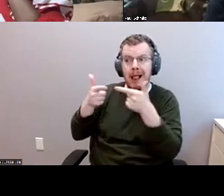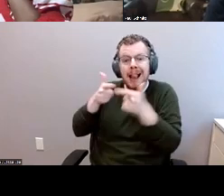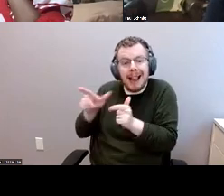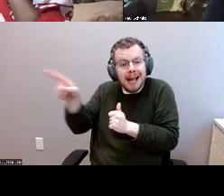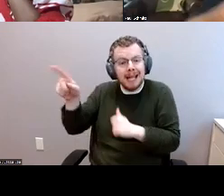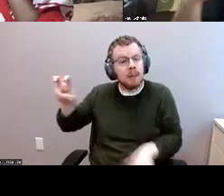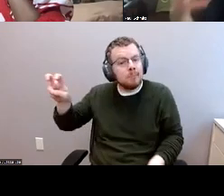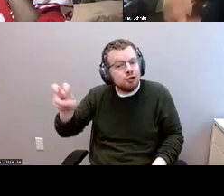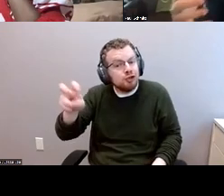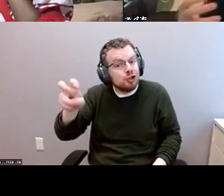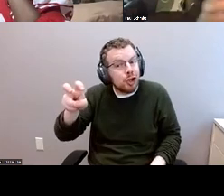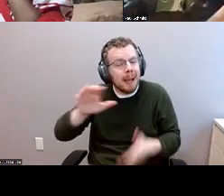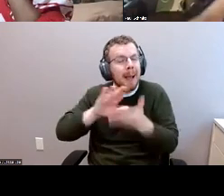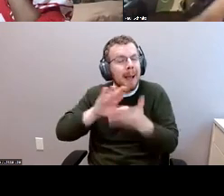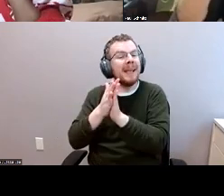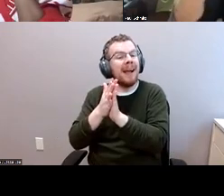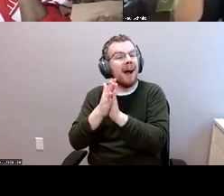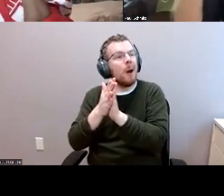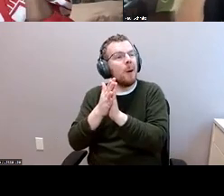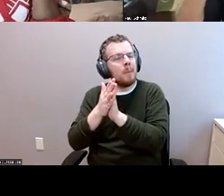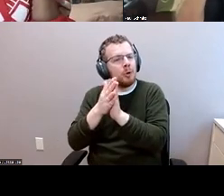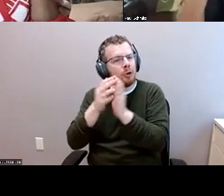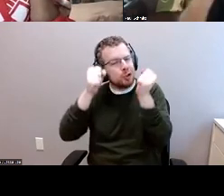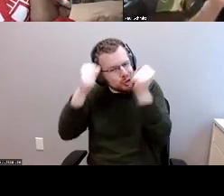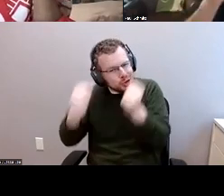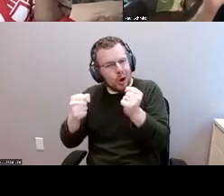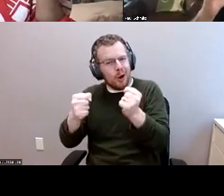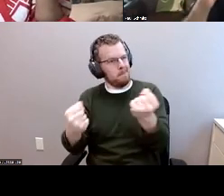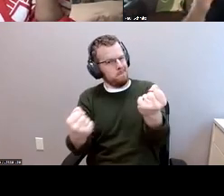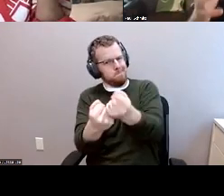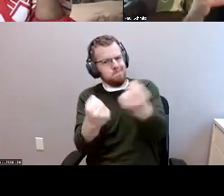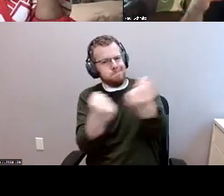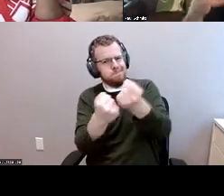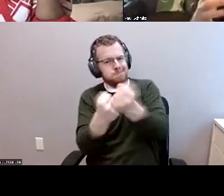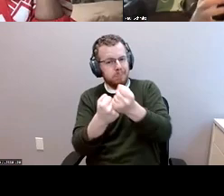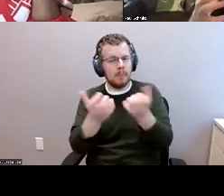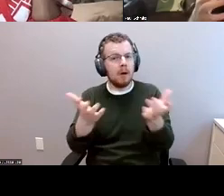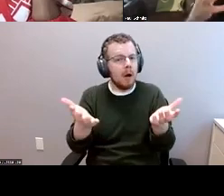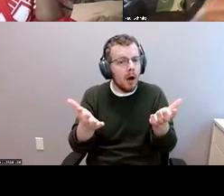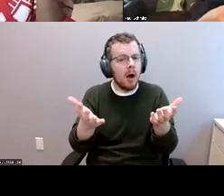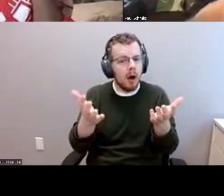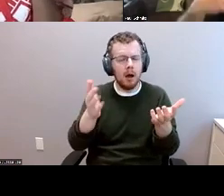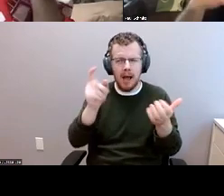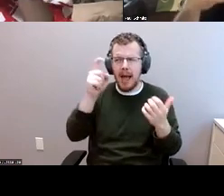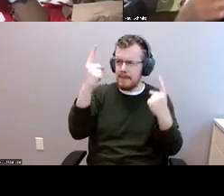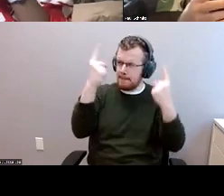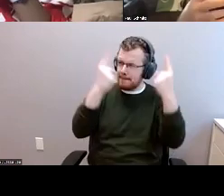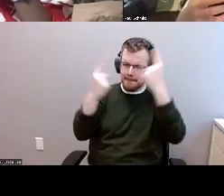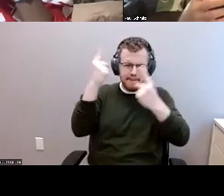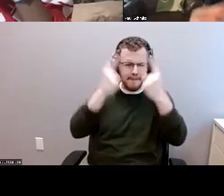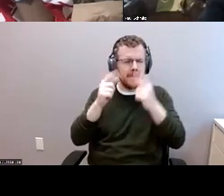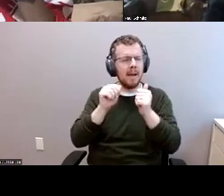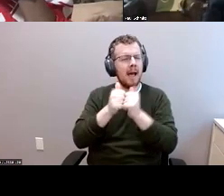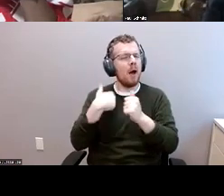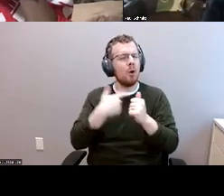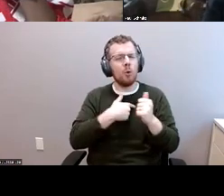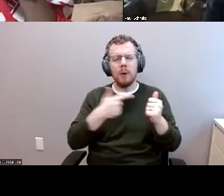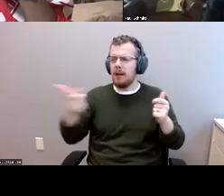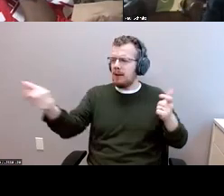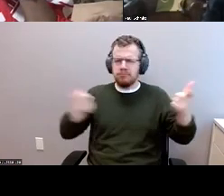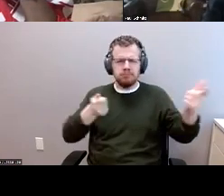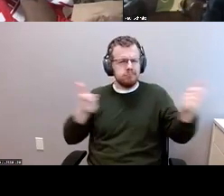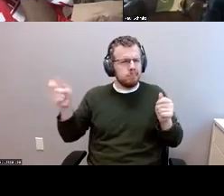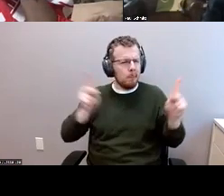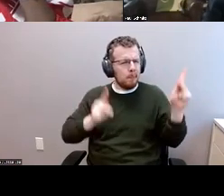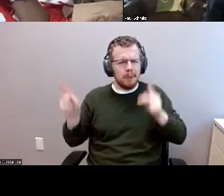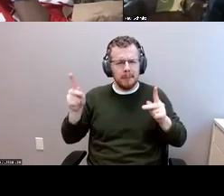be a big supporter of these efforts. And so I think there's this thing that we have to think about of like, how do we bring people along? And